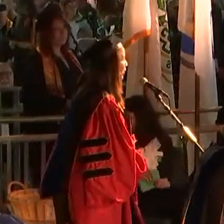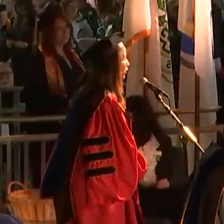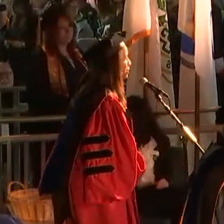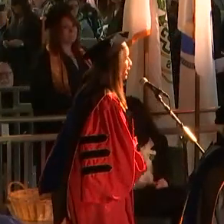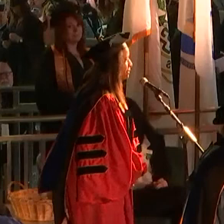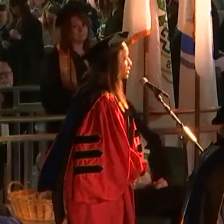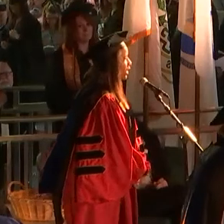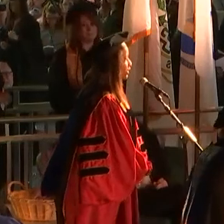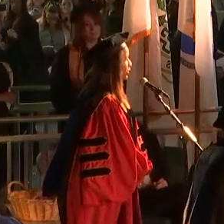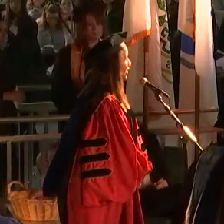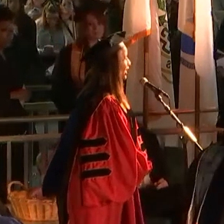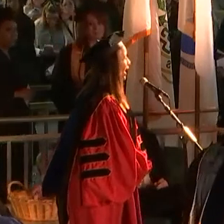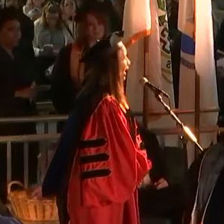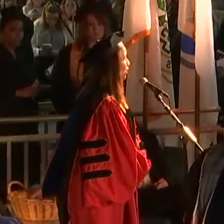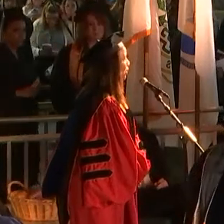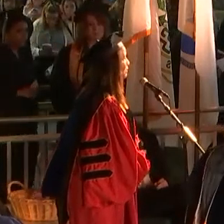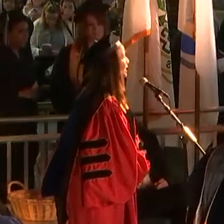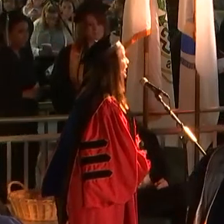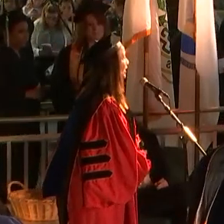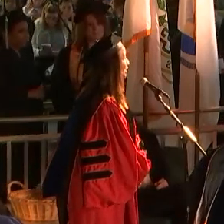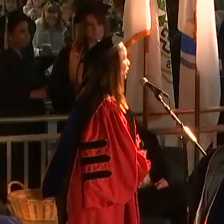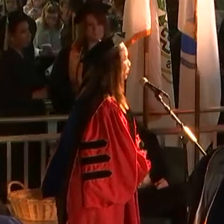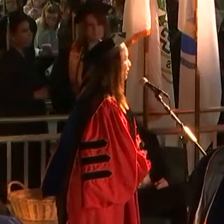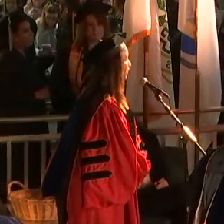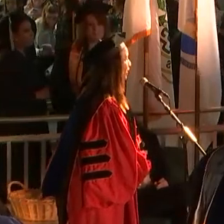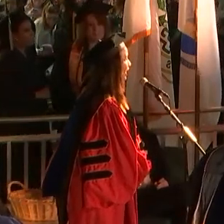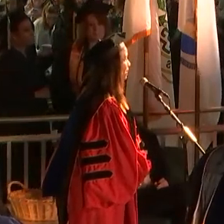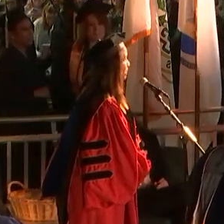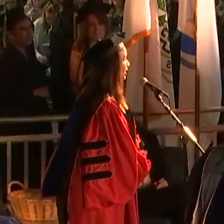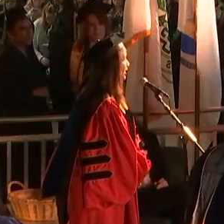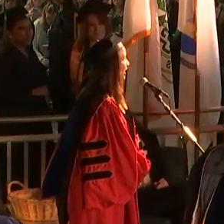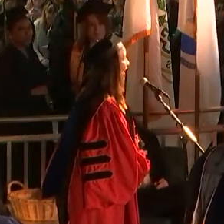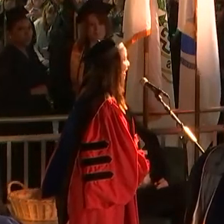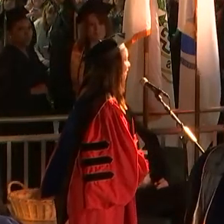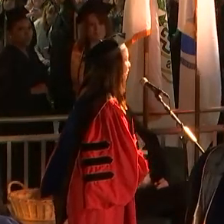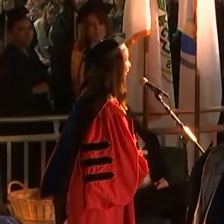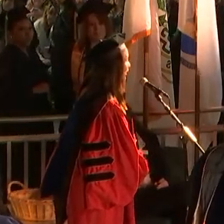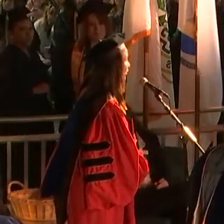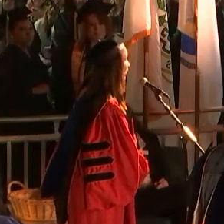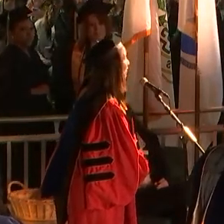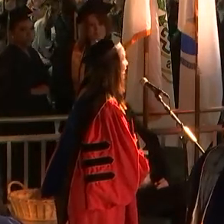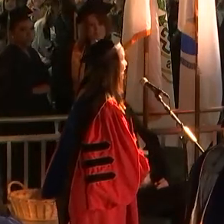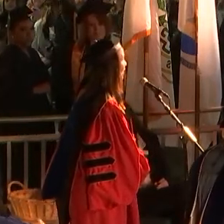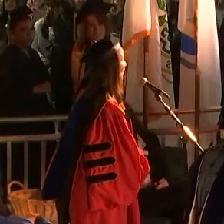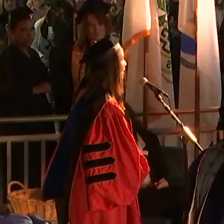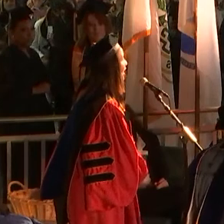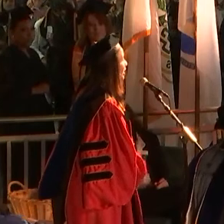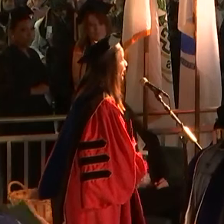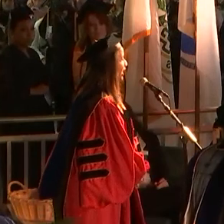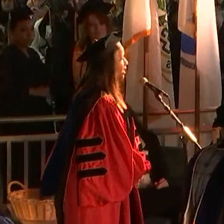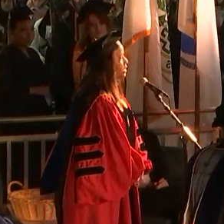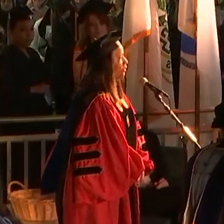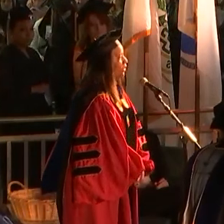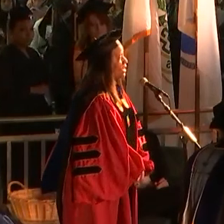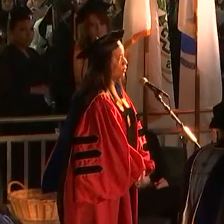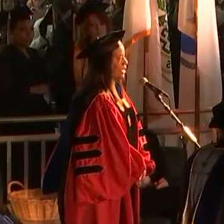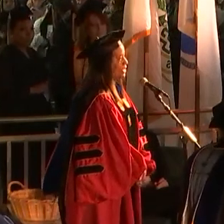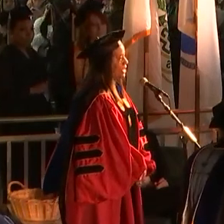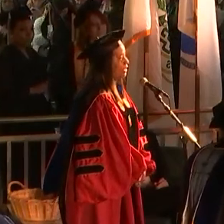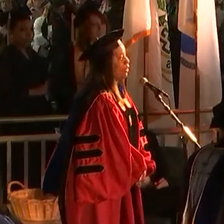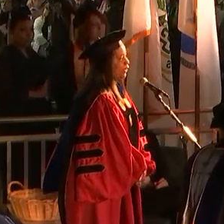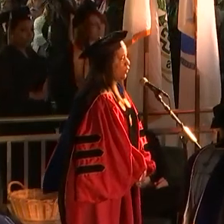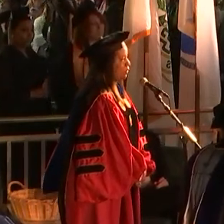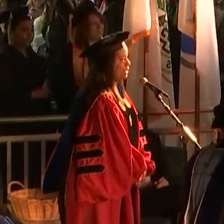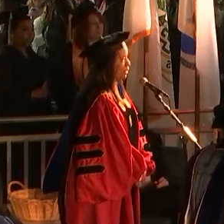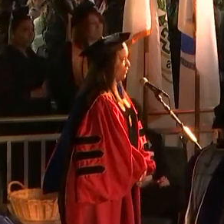Good afternoon, my name is Dr. Shanna Howell. I'm the Dean of the New Bedford campus, and I have the pleasure of announcing the candidates of